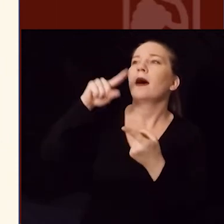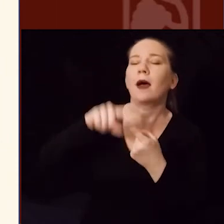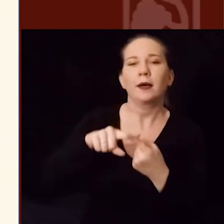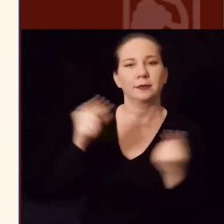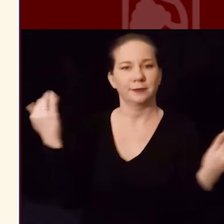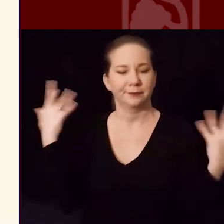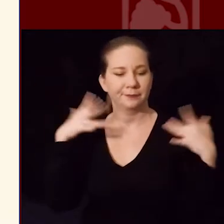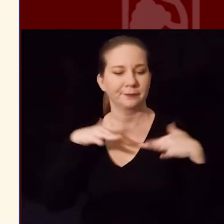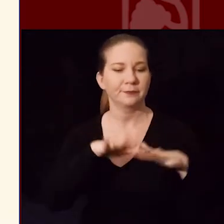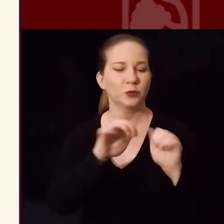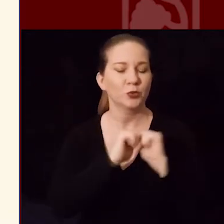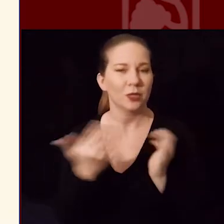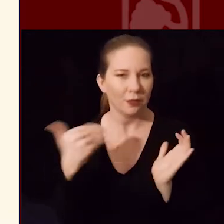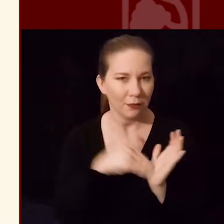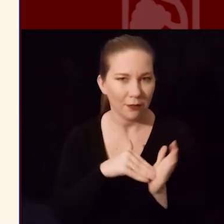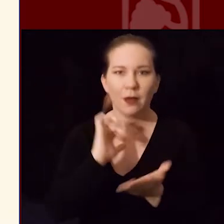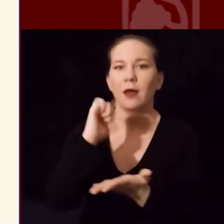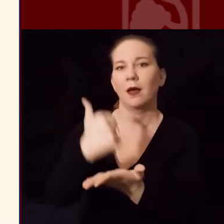Amen.